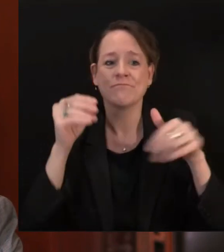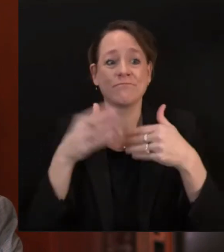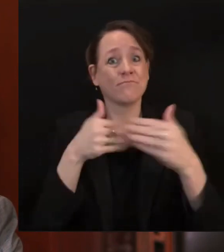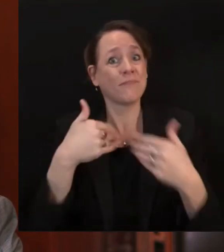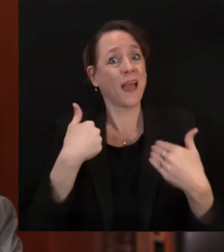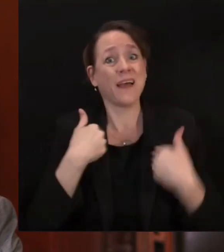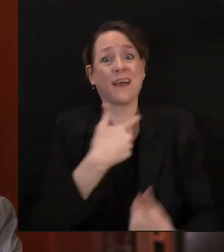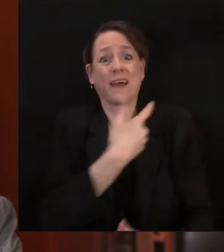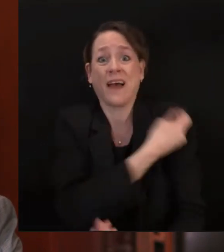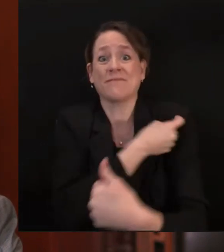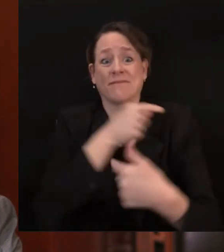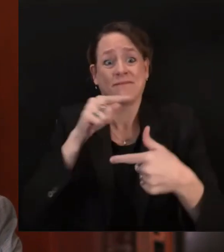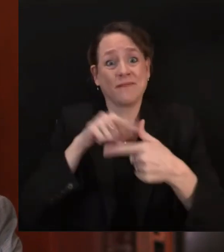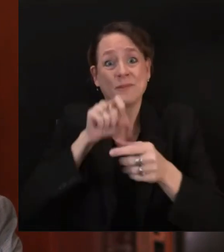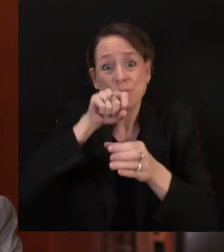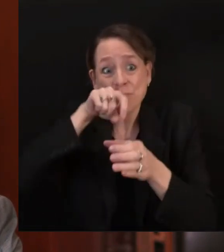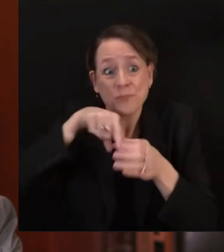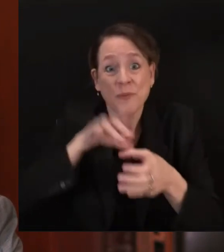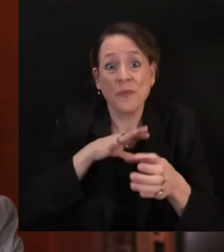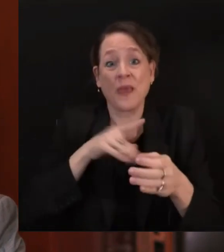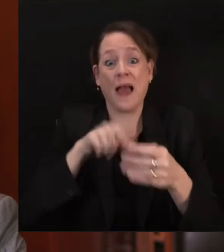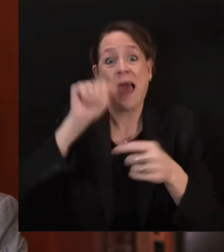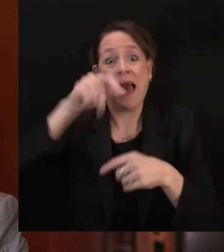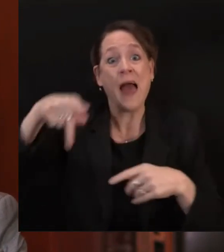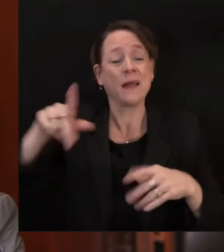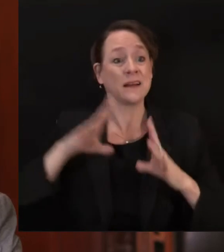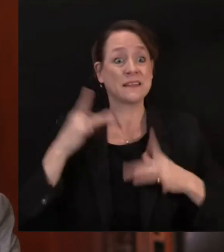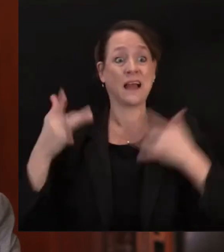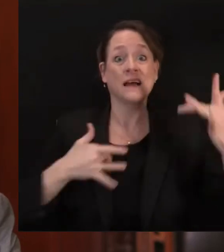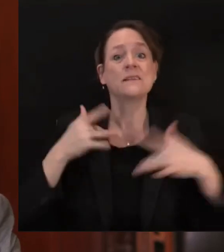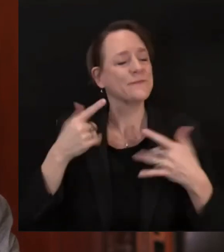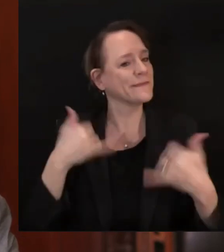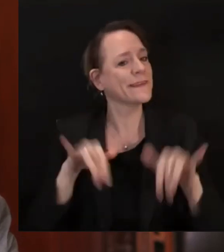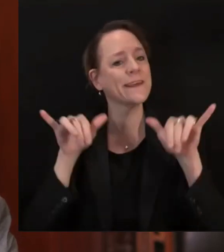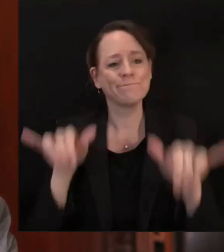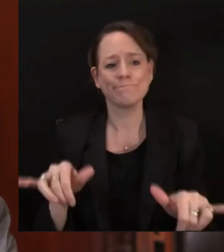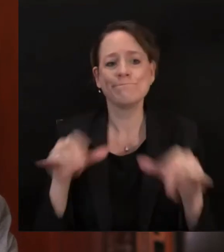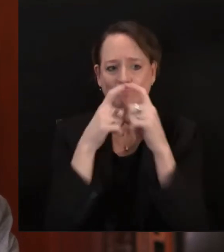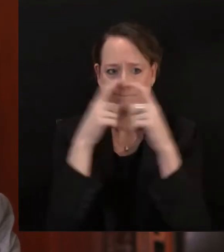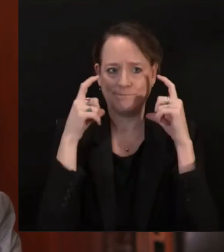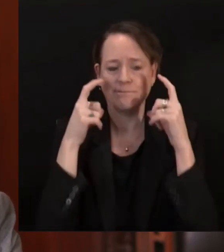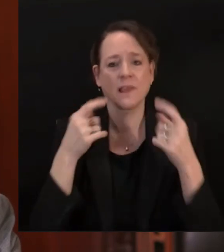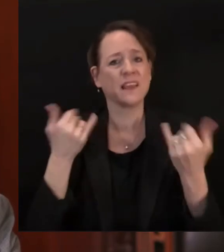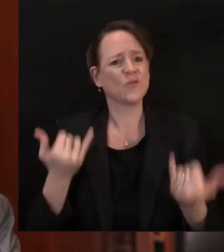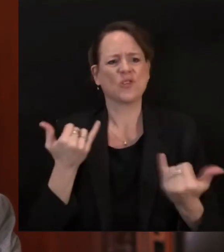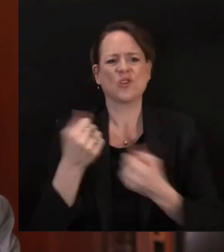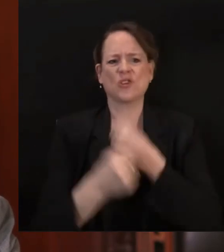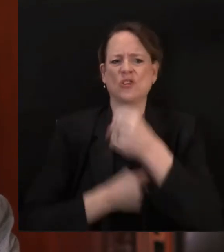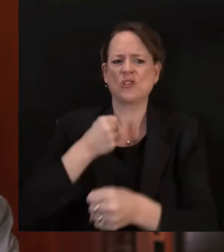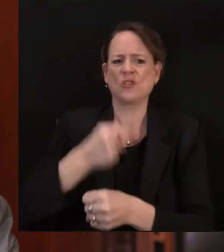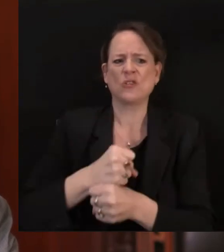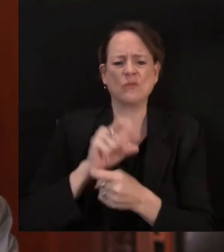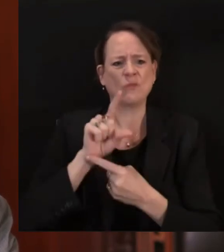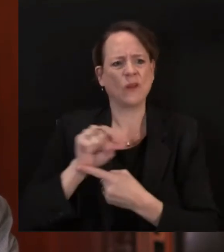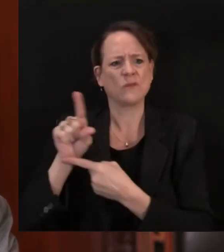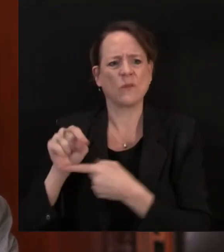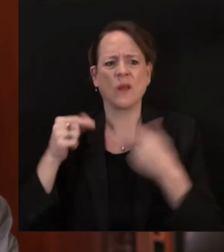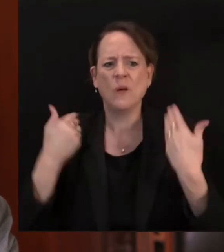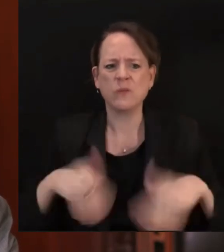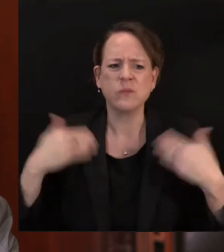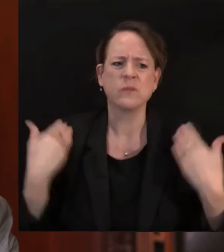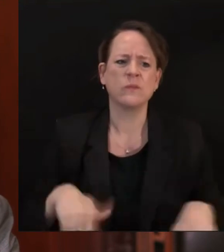year has been tough. And I know all of us, Kathy and I included, would rather spend this valuable time around holidays with our friends, families,